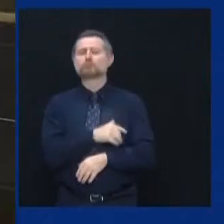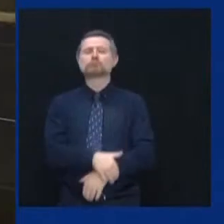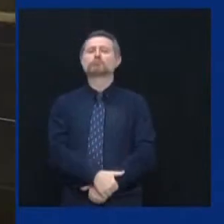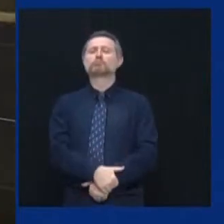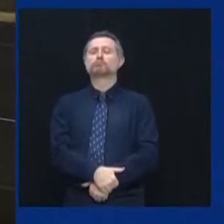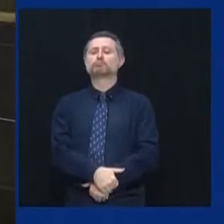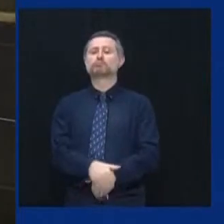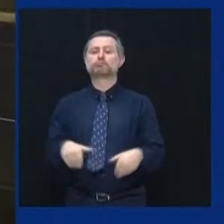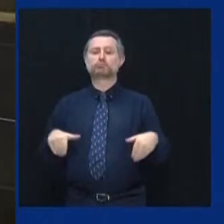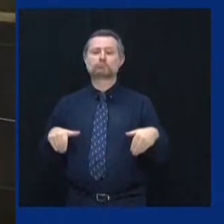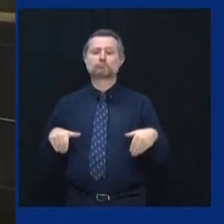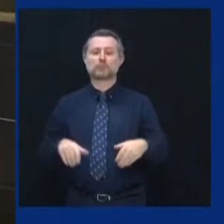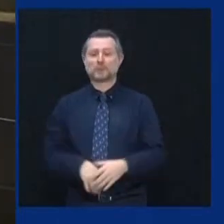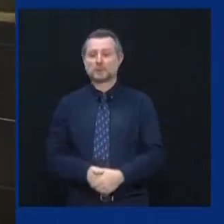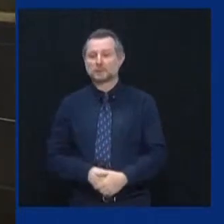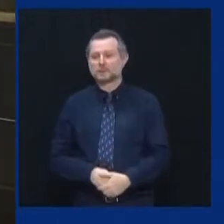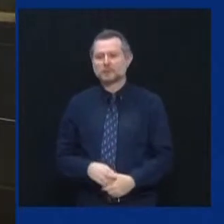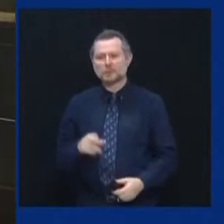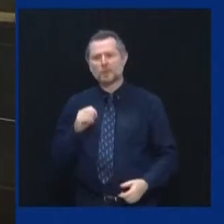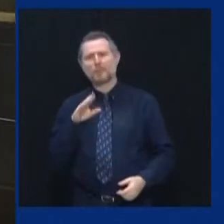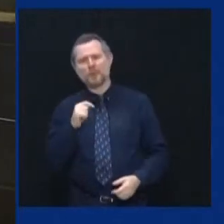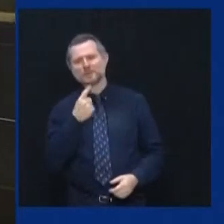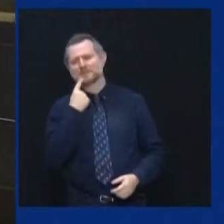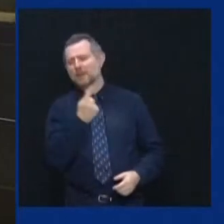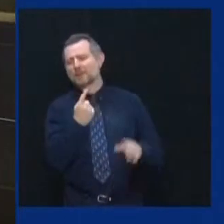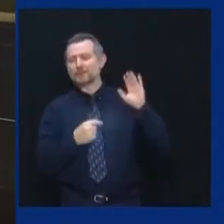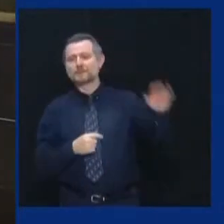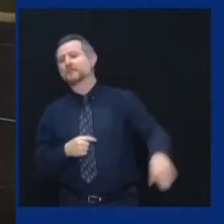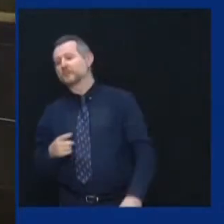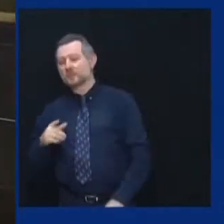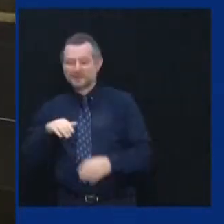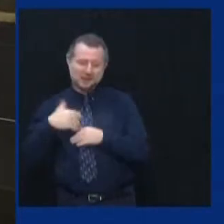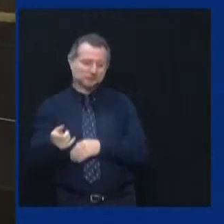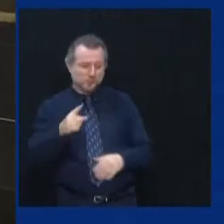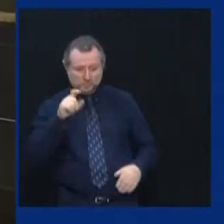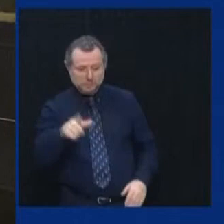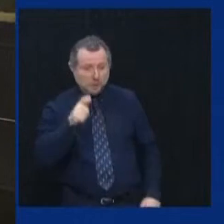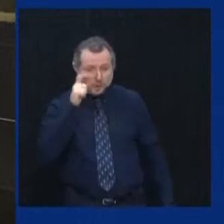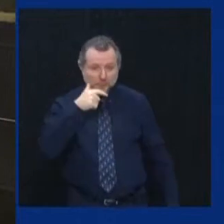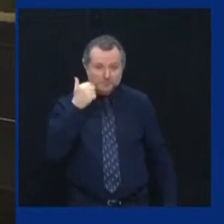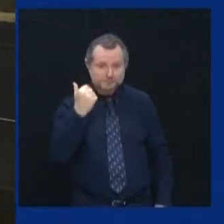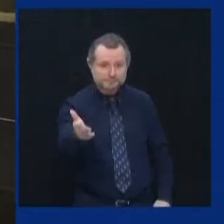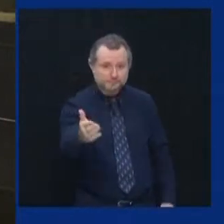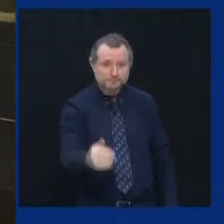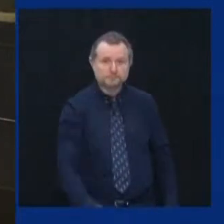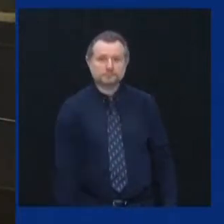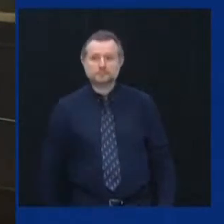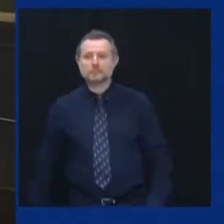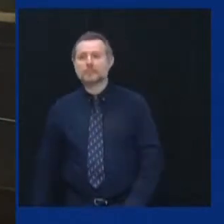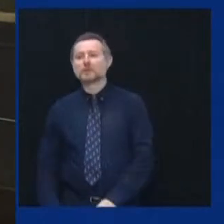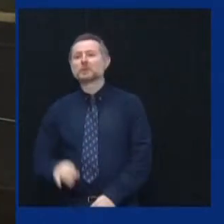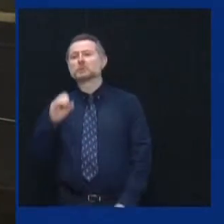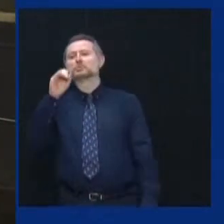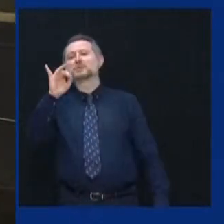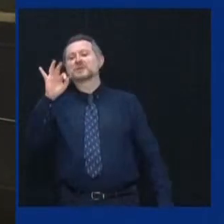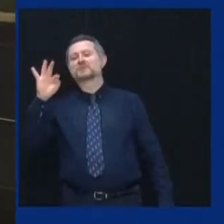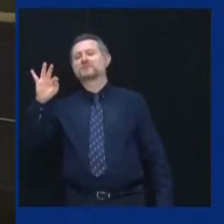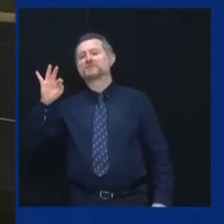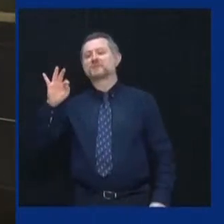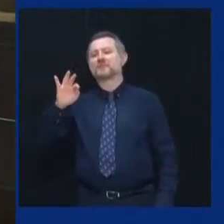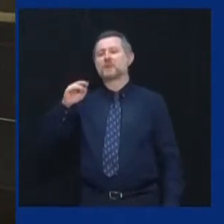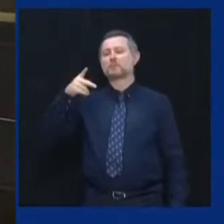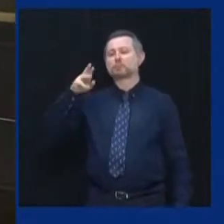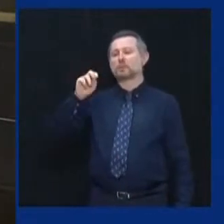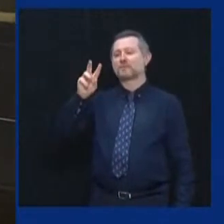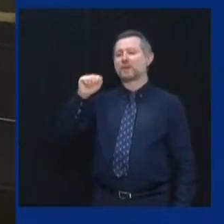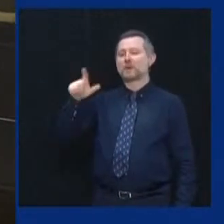Why don't you just add something, Robert? Next question, operator. Governor, you now have Jeff Preval from